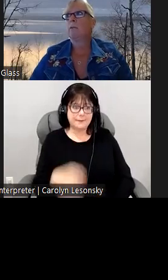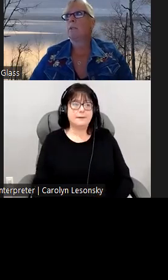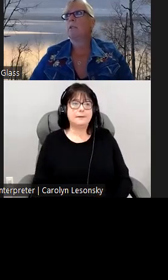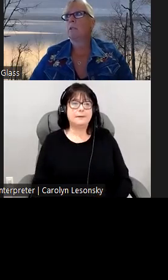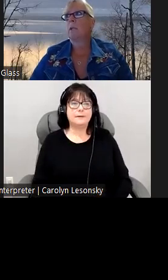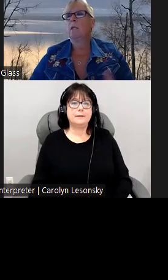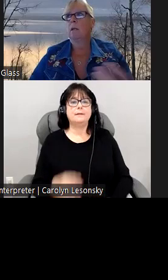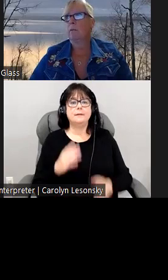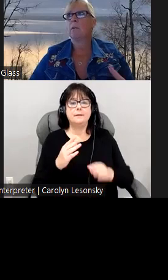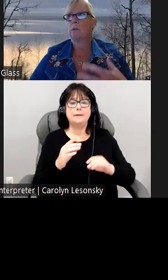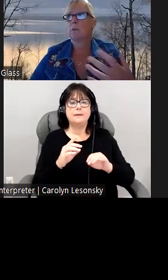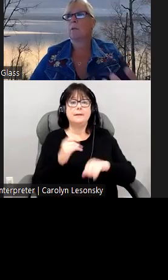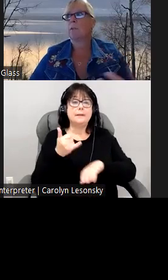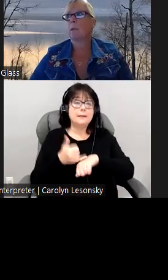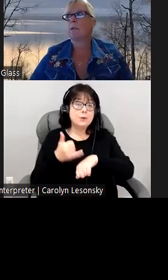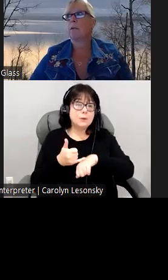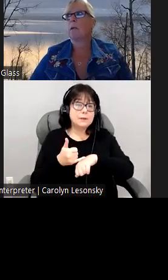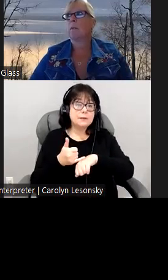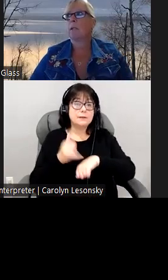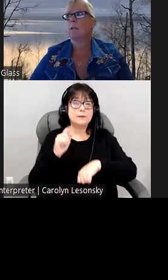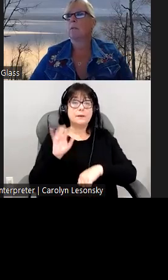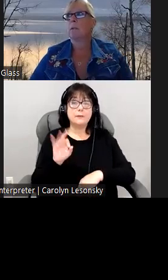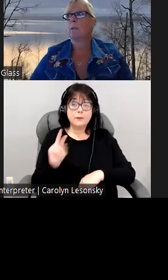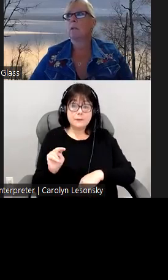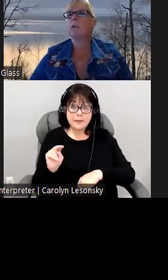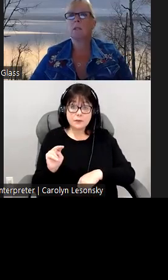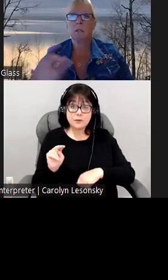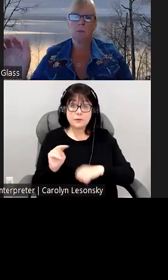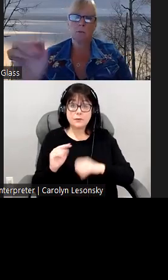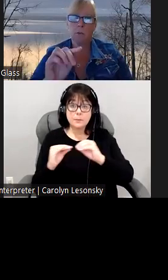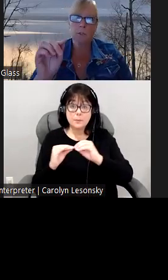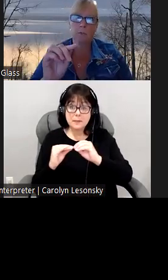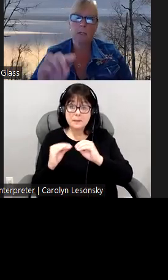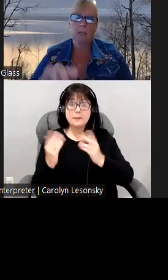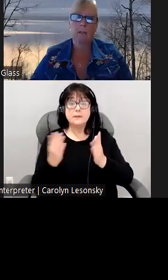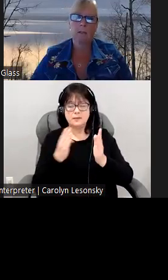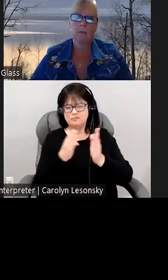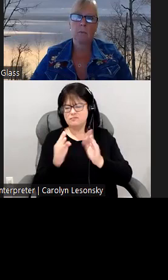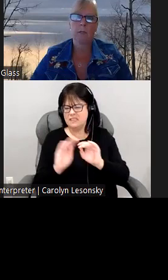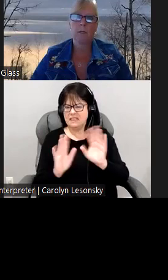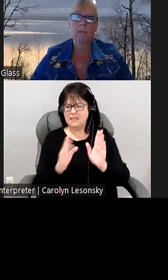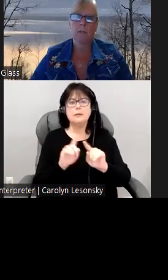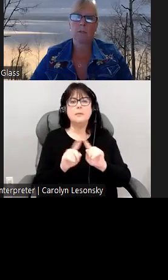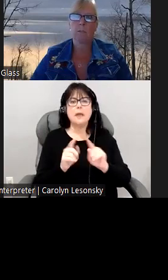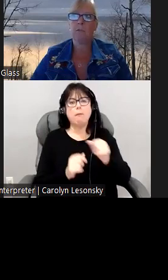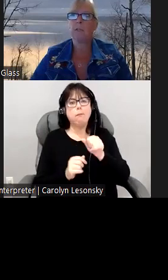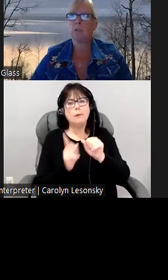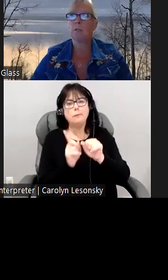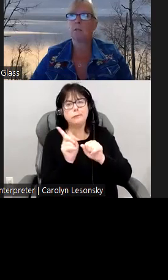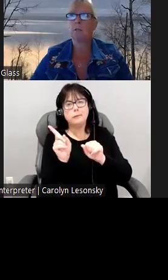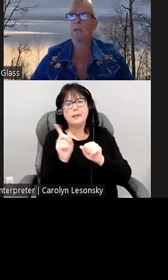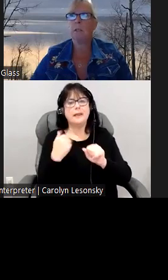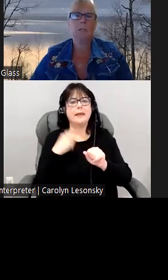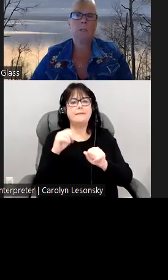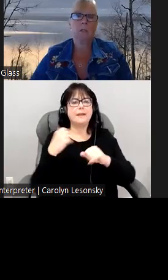Inuit, First Nations, Métis, obviously those are self-explanatory. But as in some cases, as you scroll to the right in the report, there's